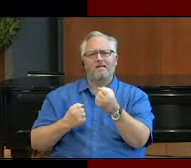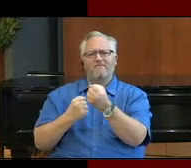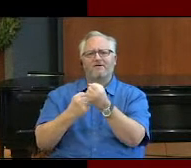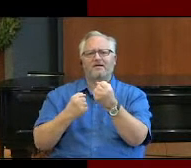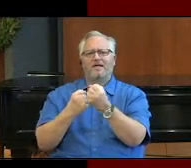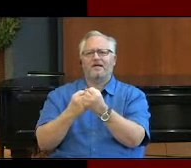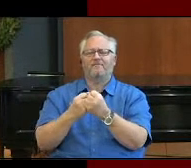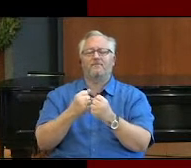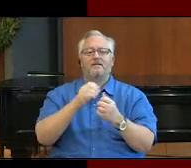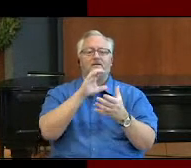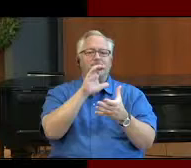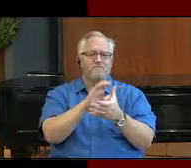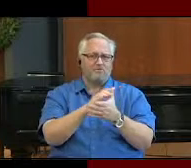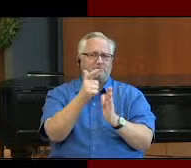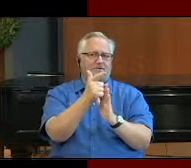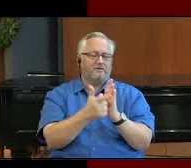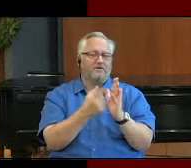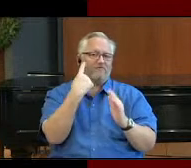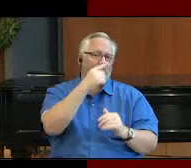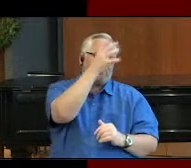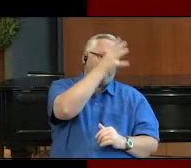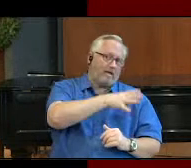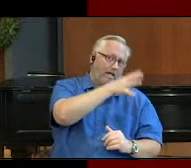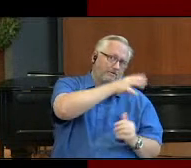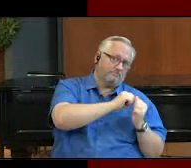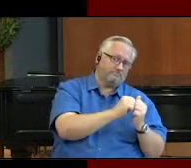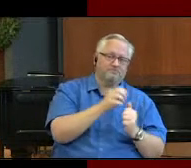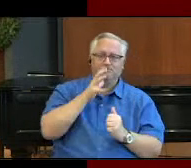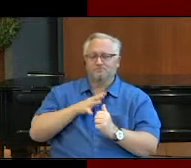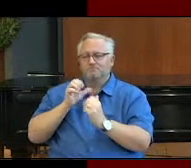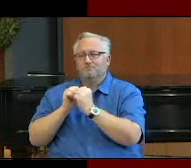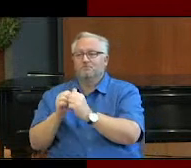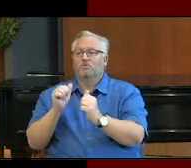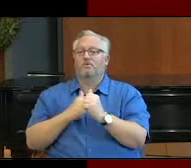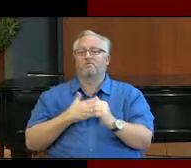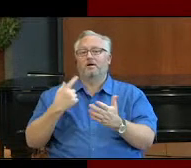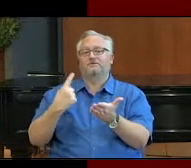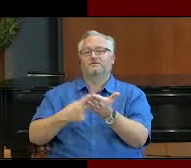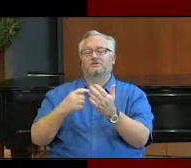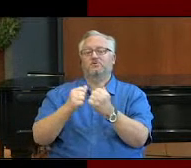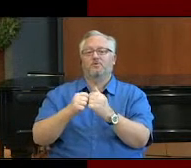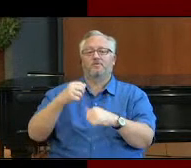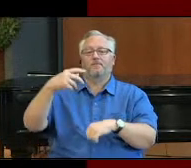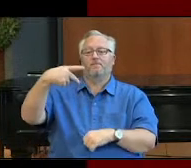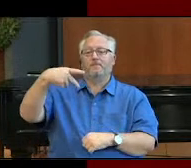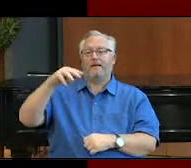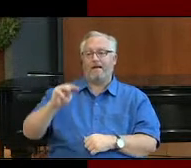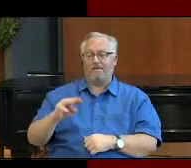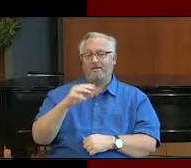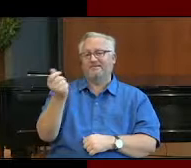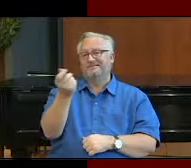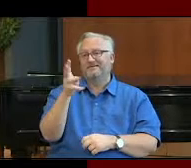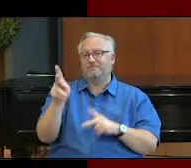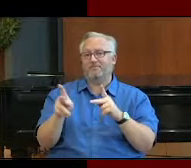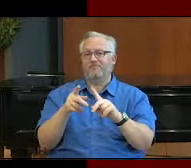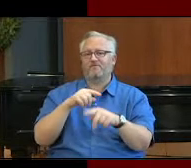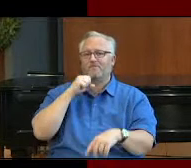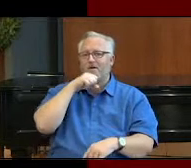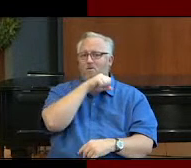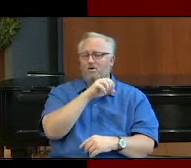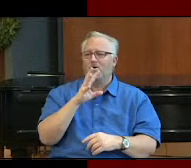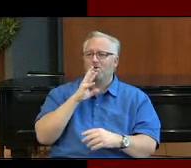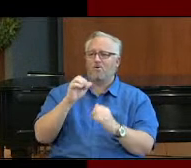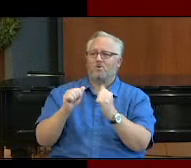speech and in my conversations with the president, foreign minister, and many others in Taiwan. I talked with